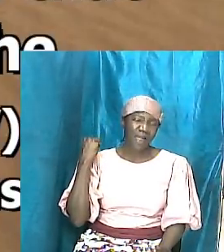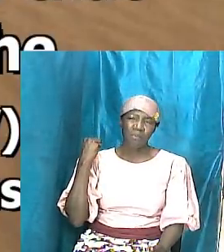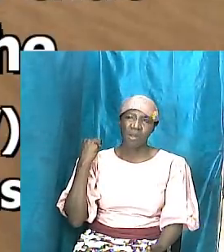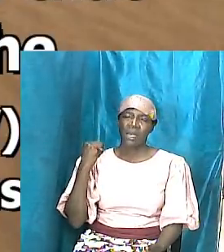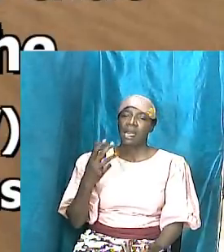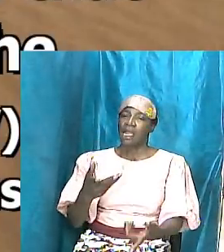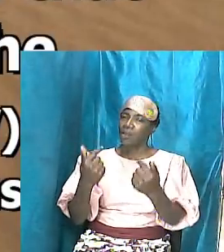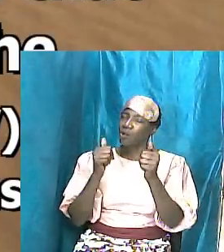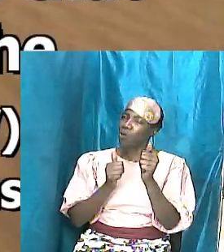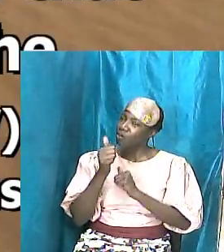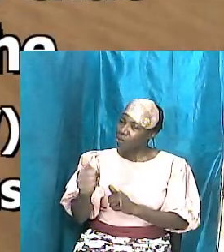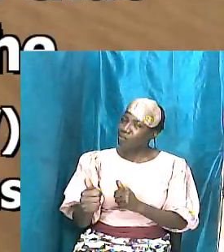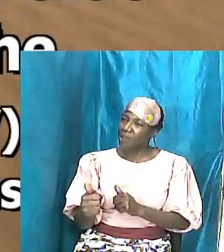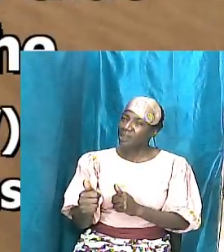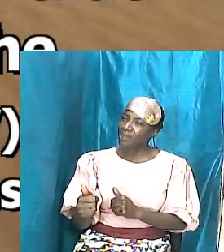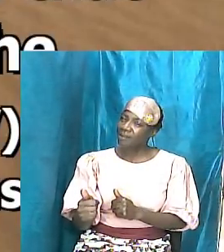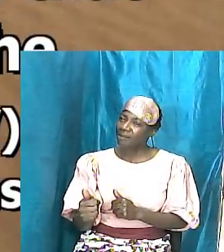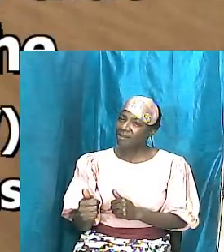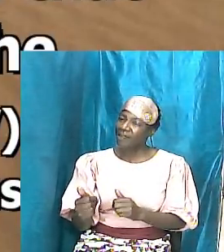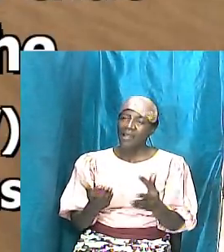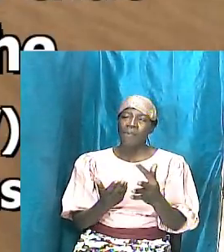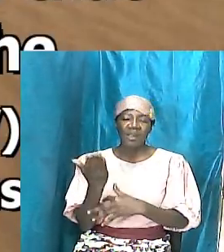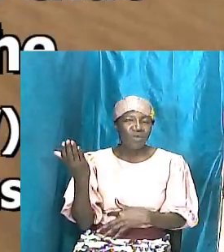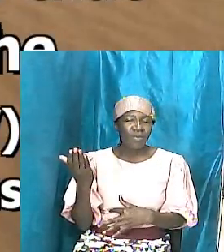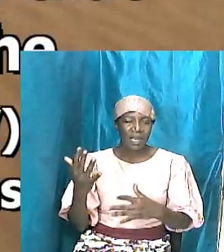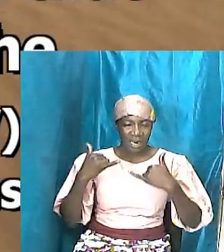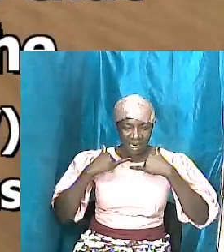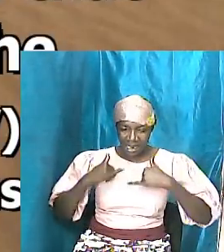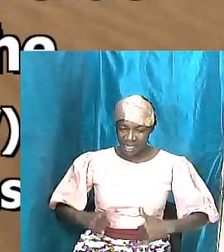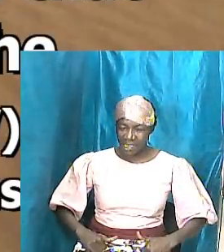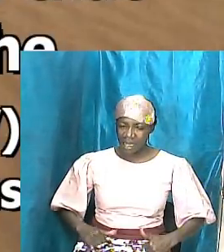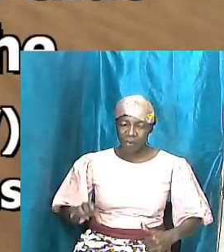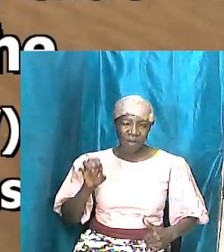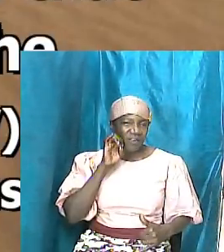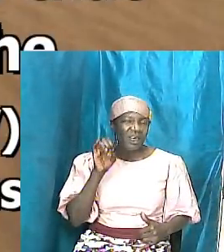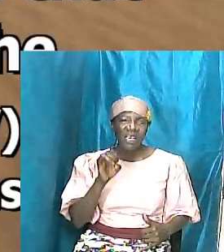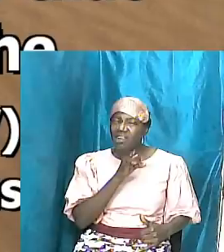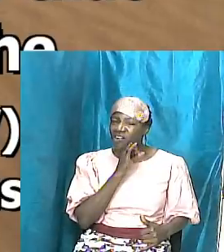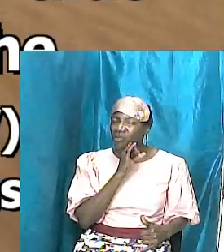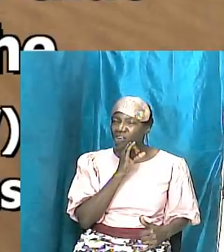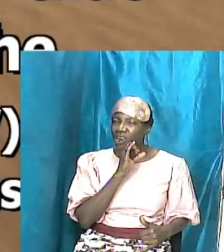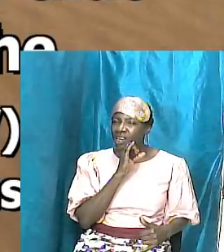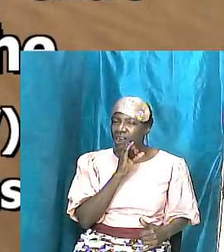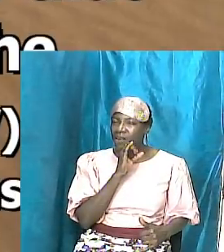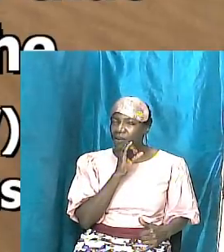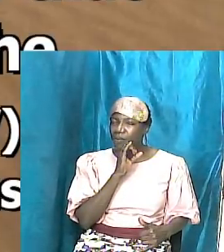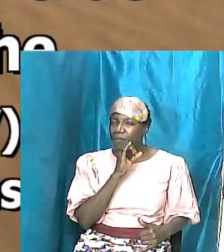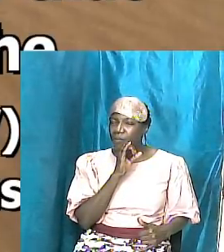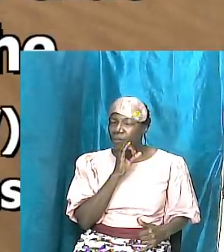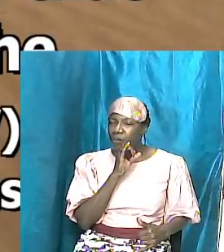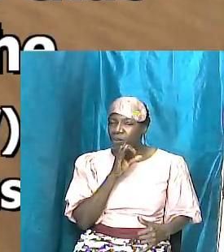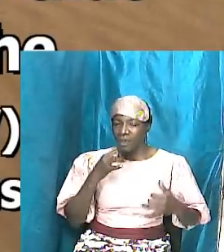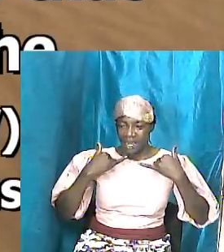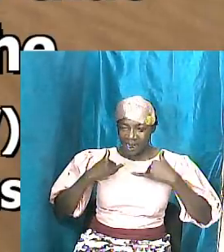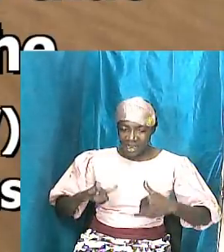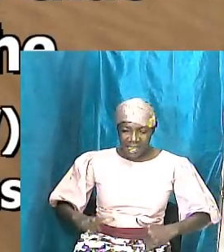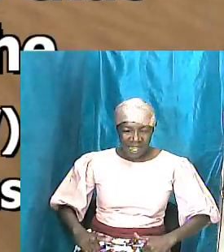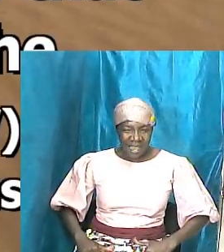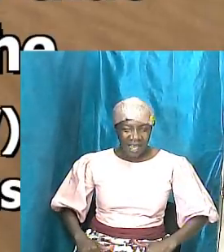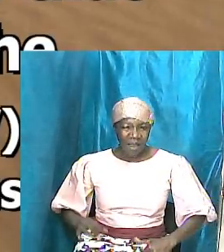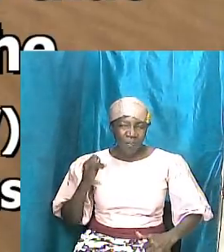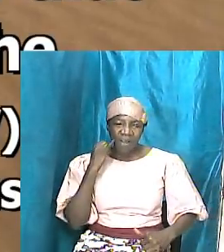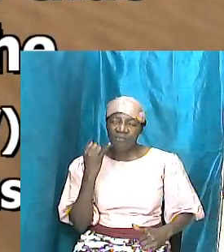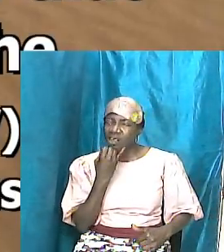to pass, and it came between the camp of the Egyptian, which I outlined earlier, and the camp of Israel, and it was